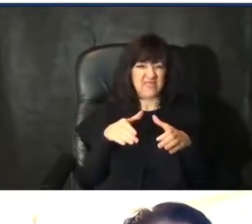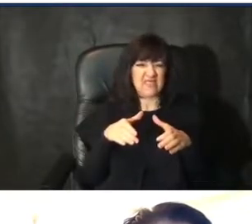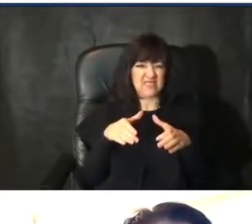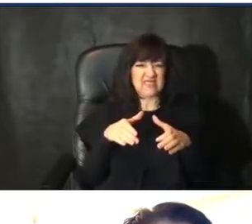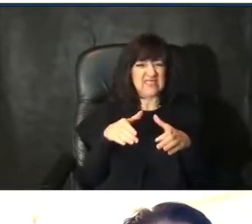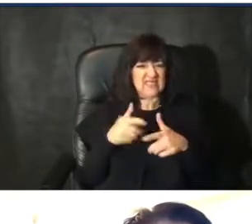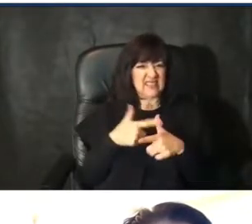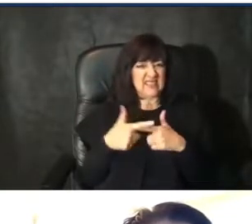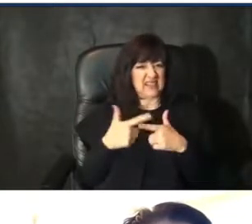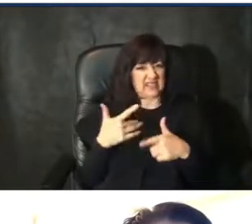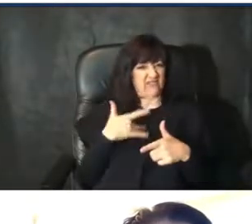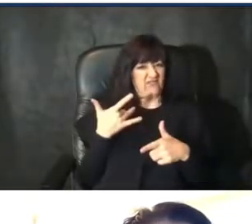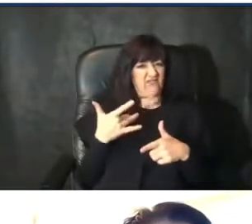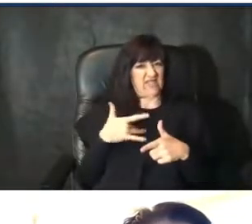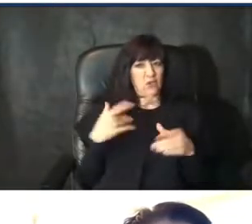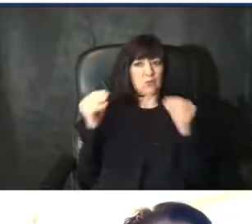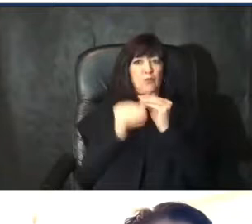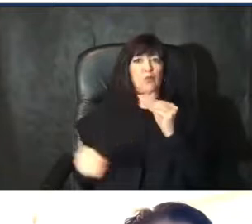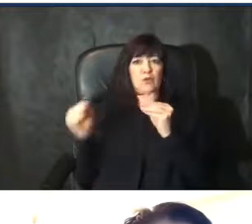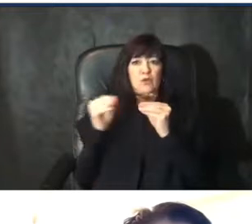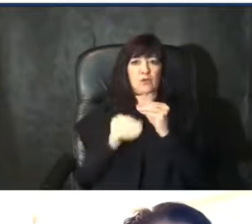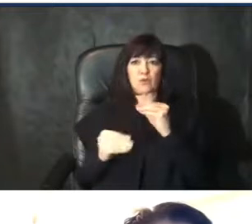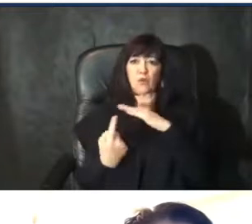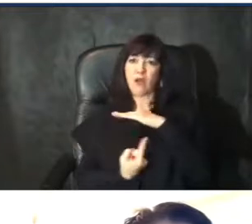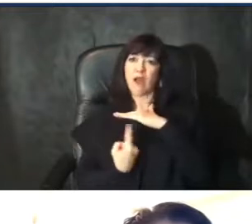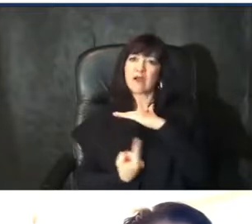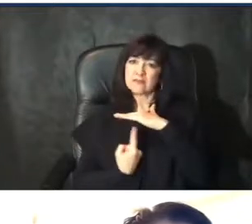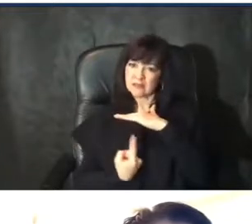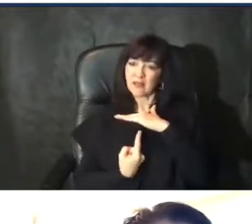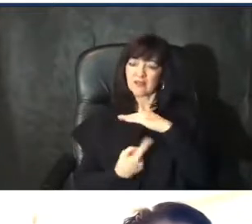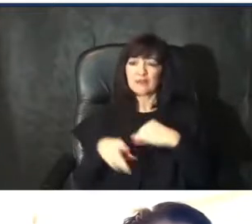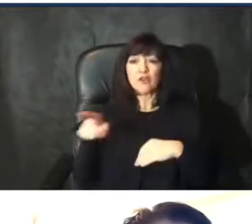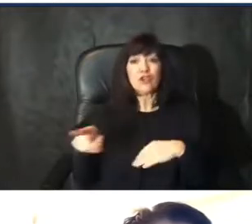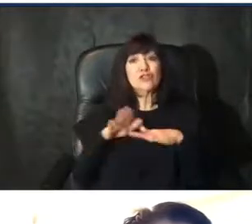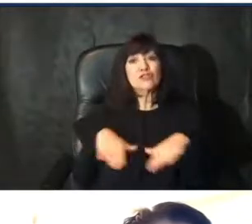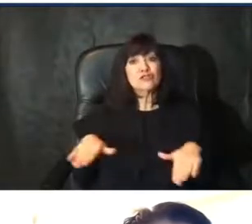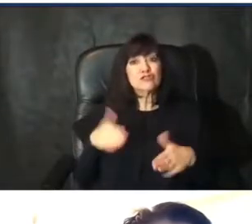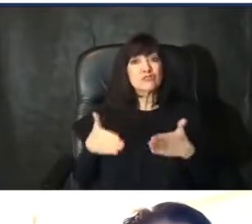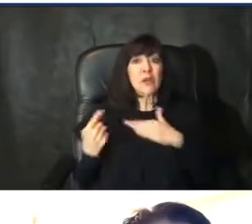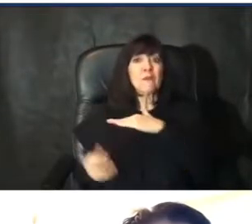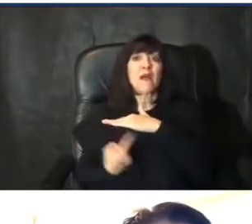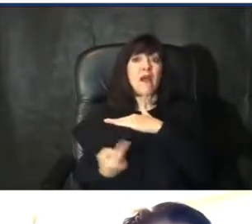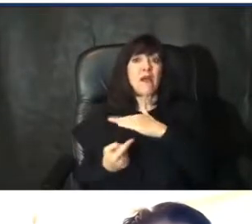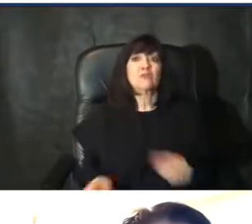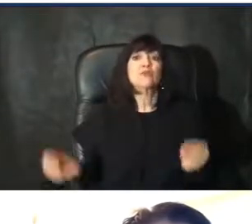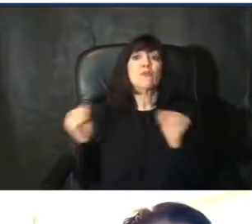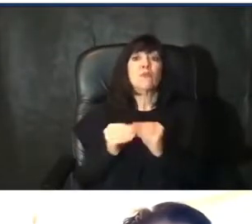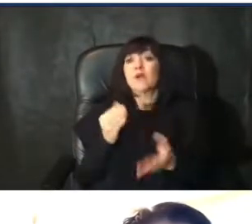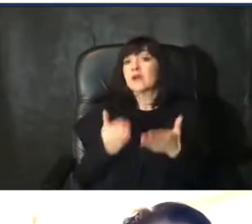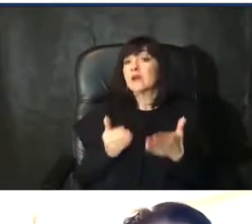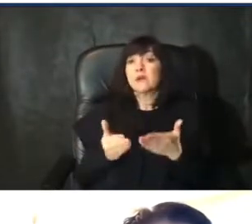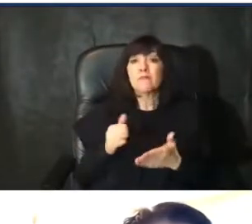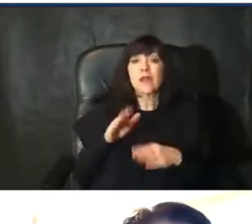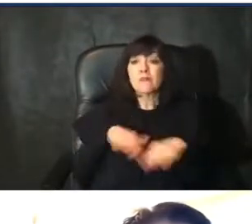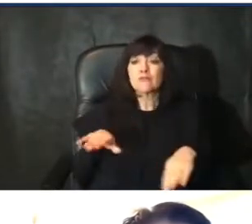isolated. And children may be isolating themselves even more. So you might notice your child spending a lot of time alone in the